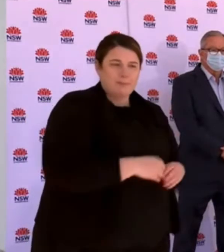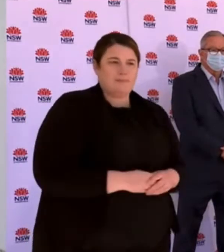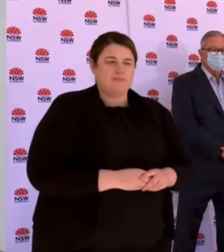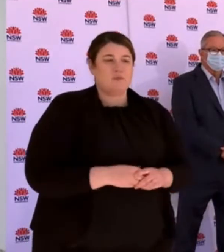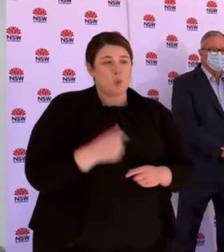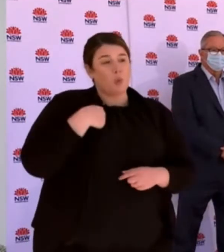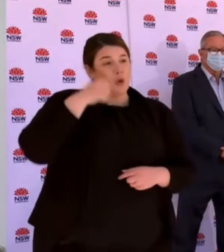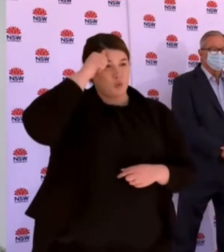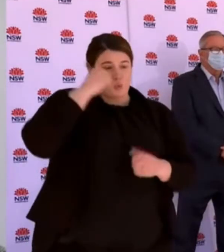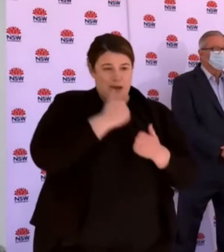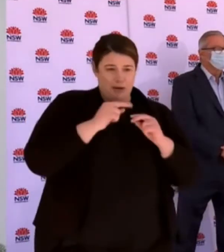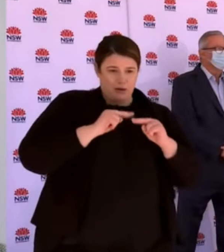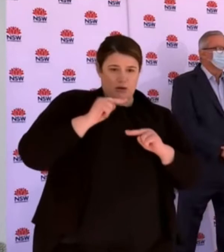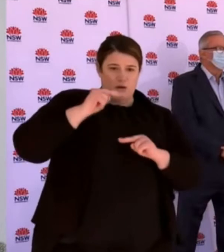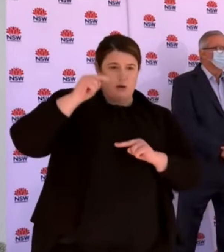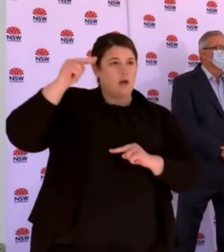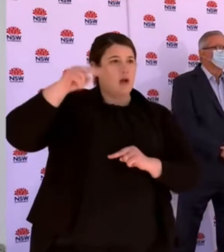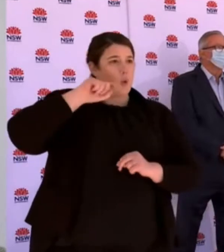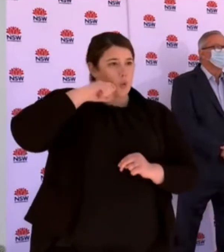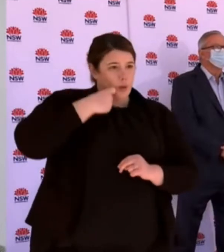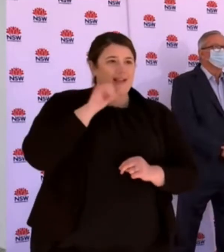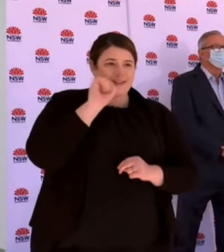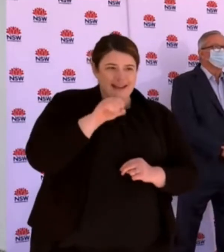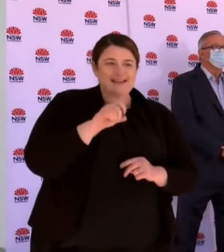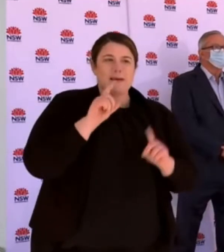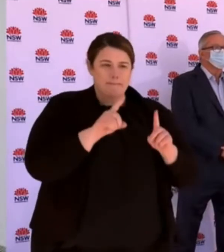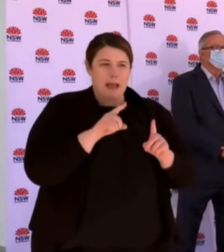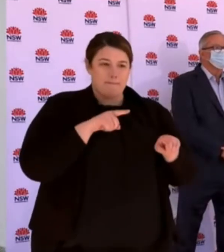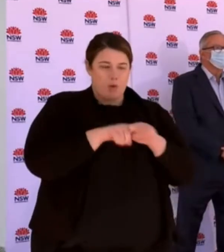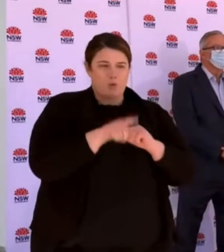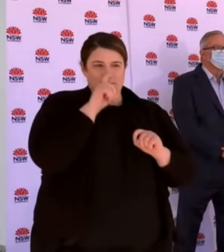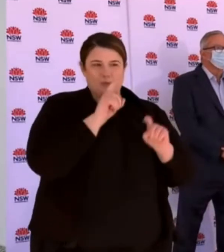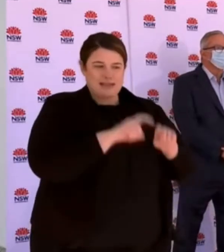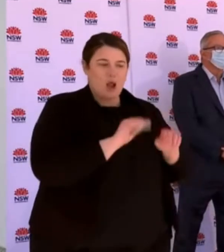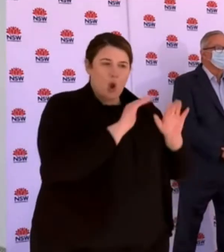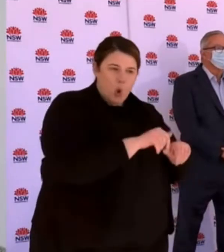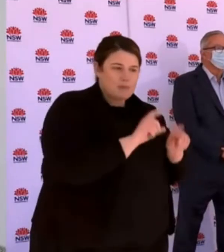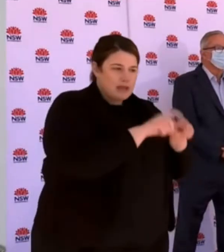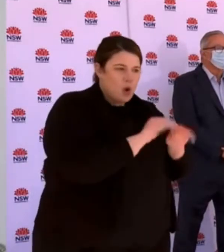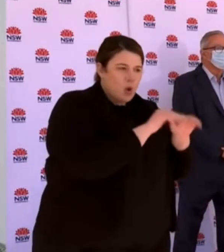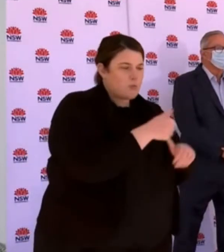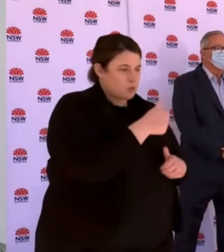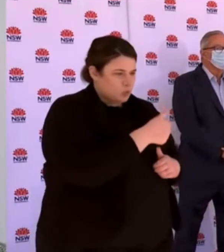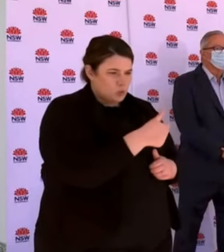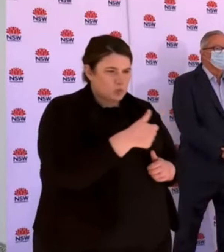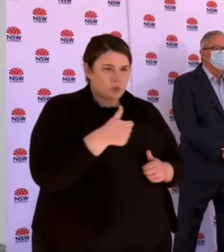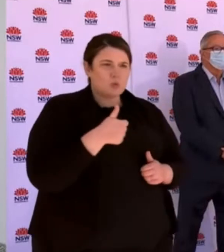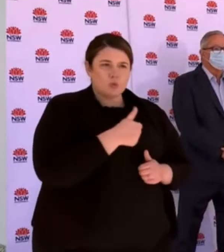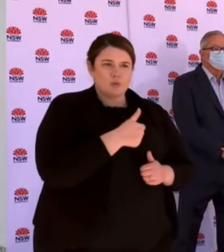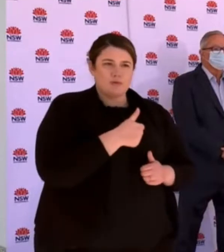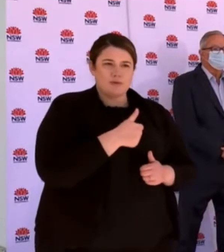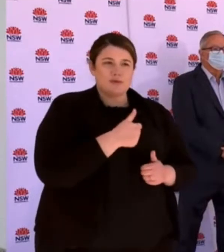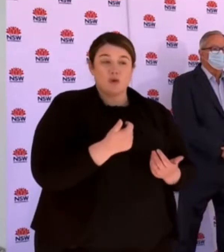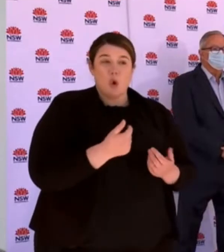of cases are going up, we're seeing a greater proportion of those cases in isolation, which is exactly what we want to see. So